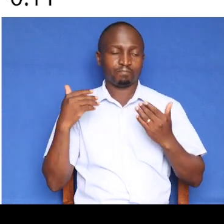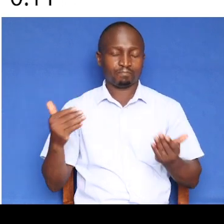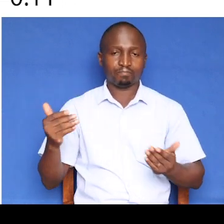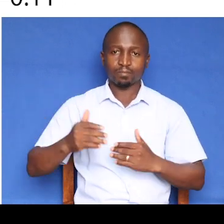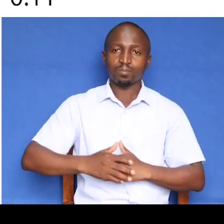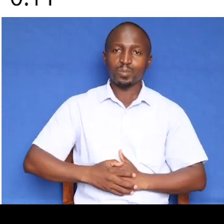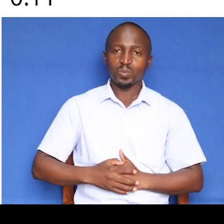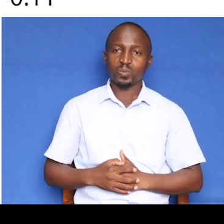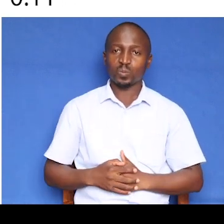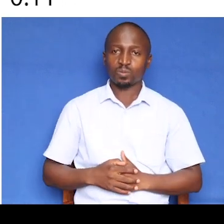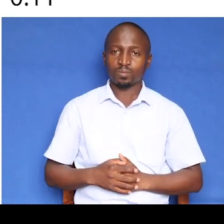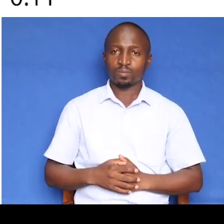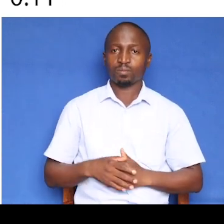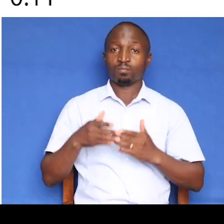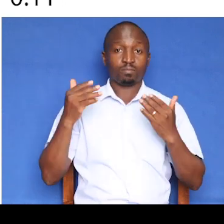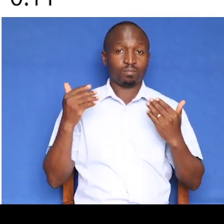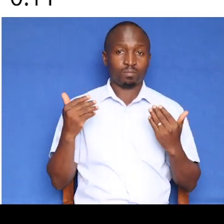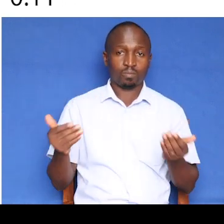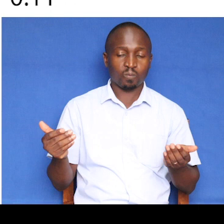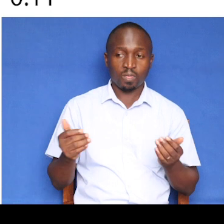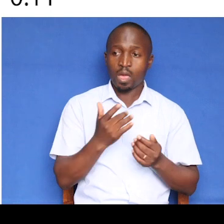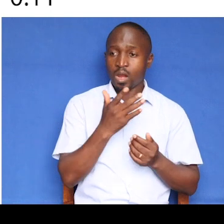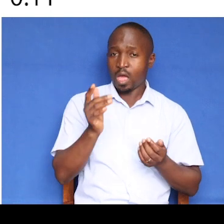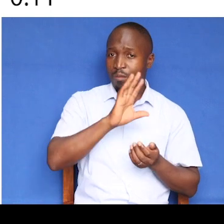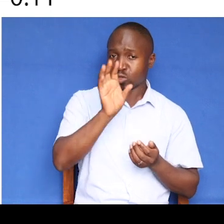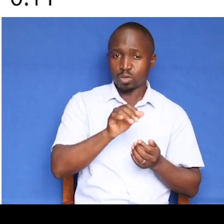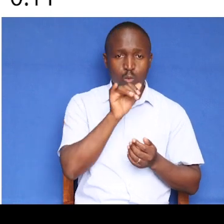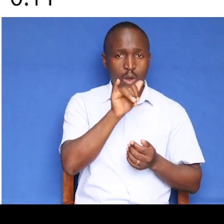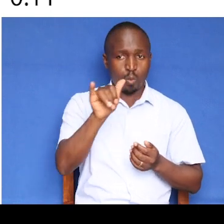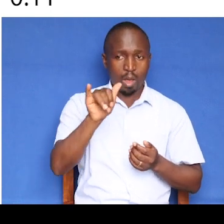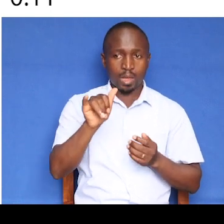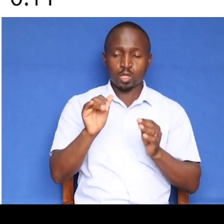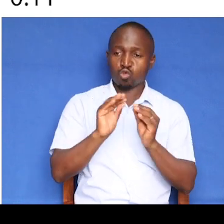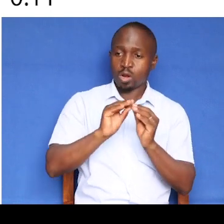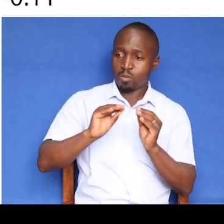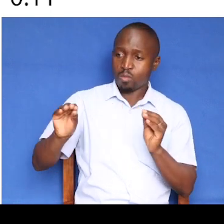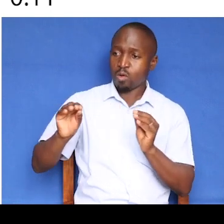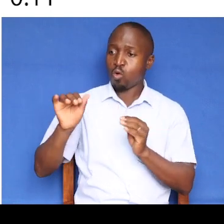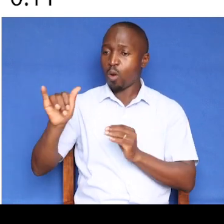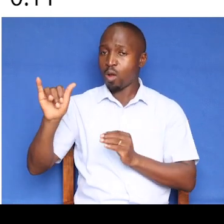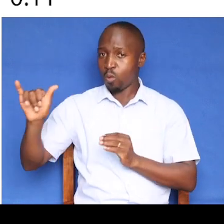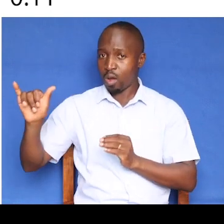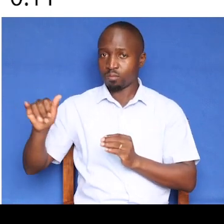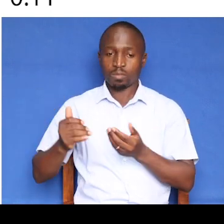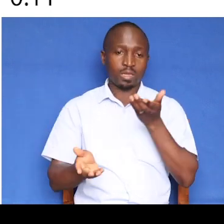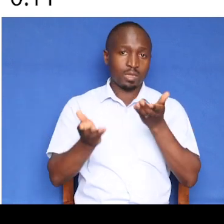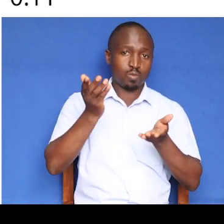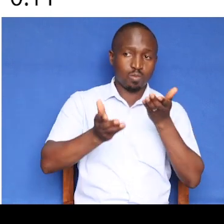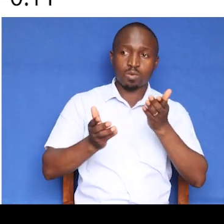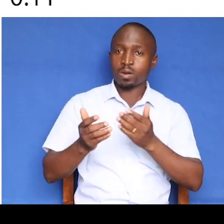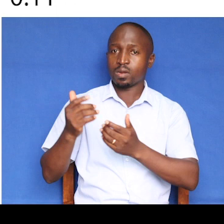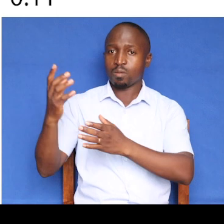So we take those numbers with y to be deducted by y, which is level of income.